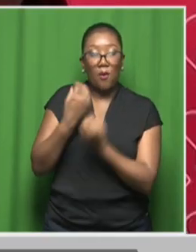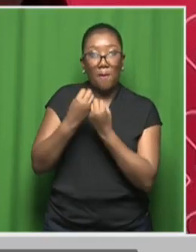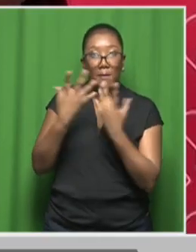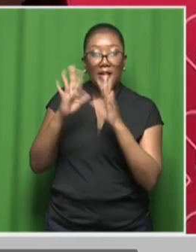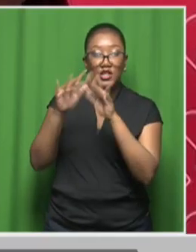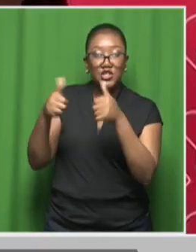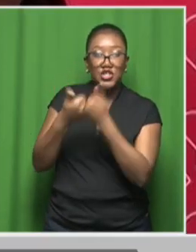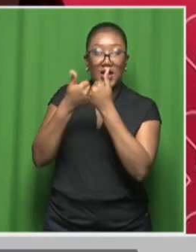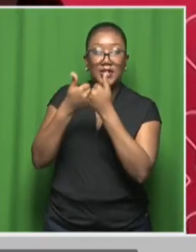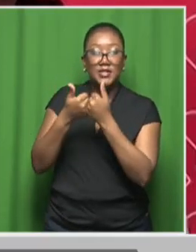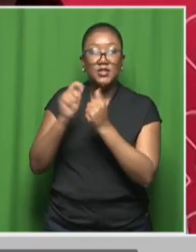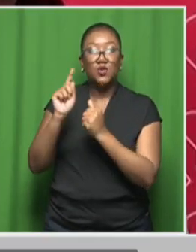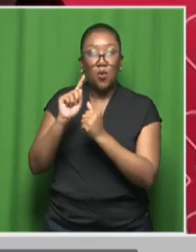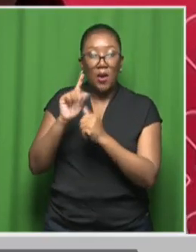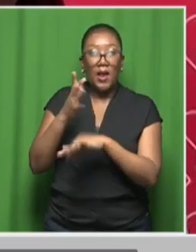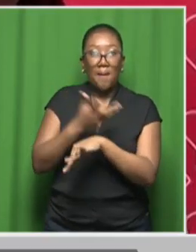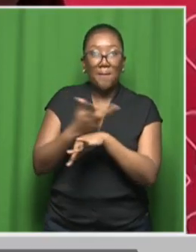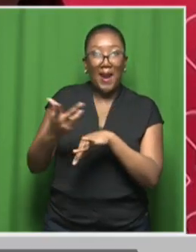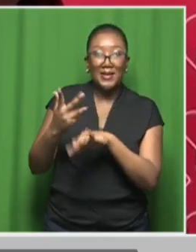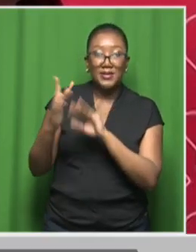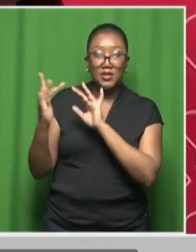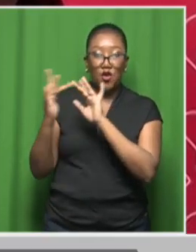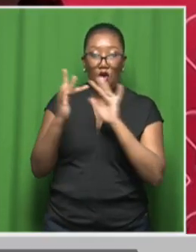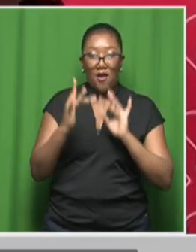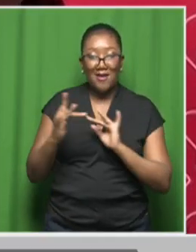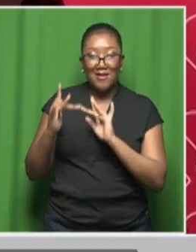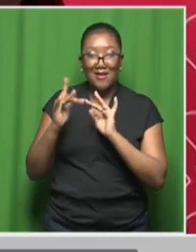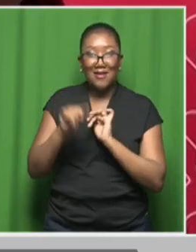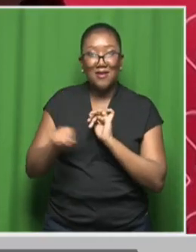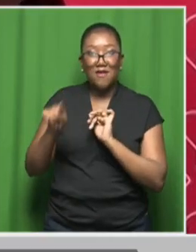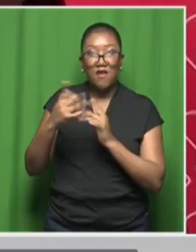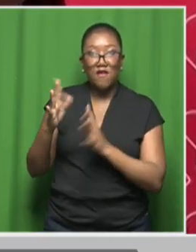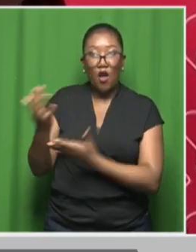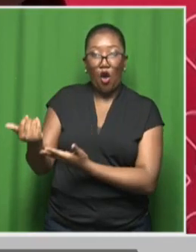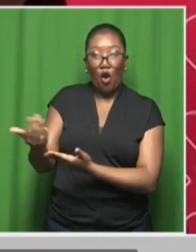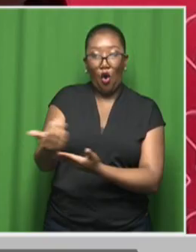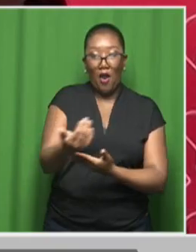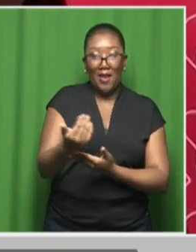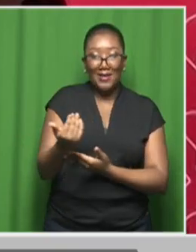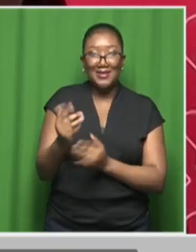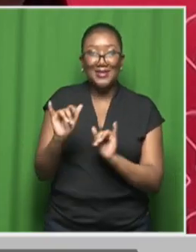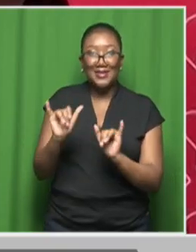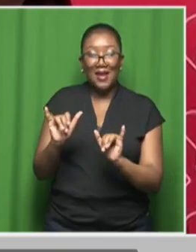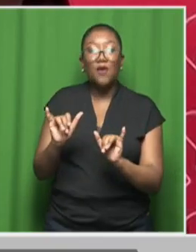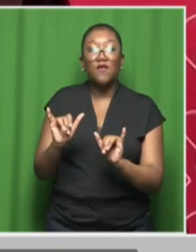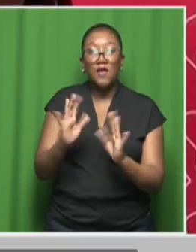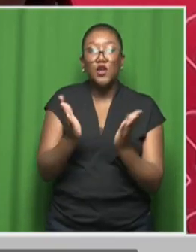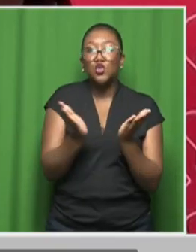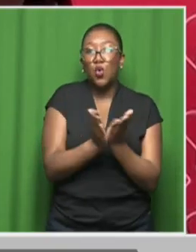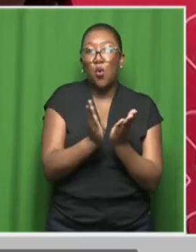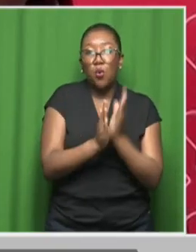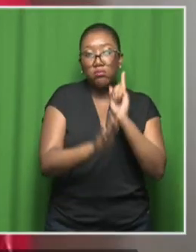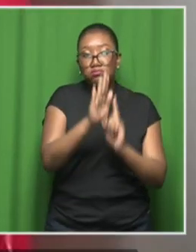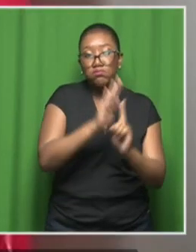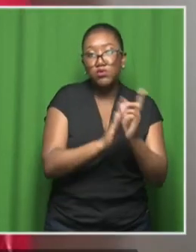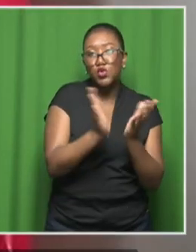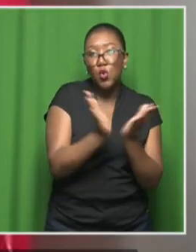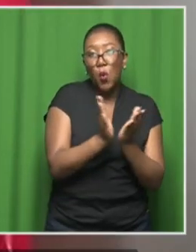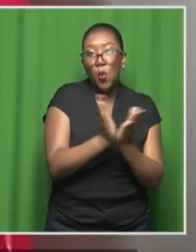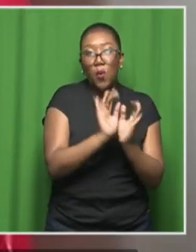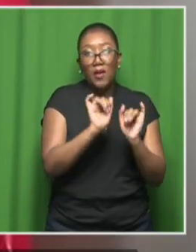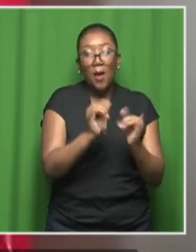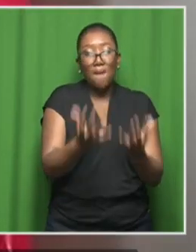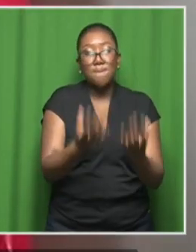from blood collections, one of which is the fact that we collect a lot of blood through school awareness or through school